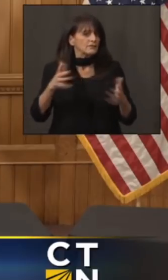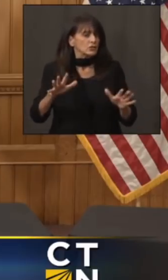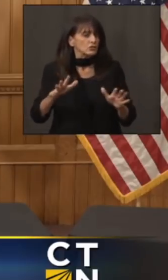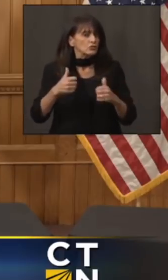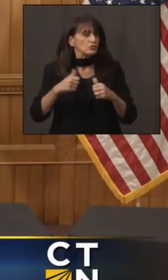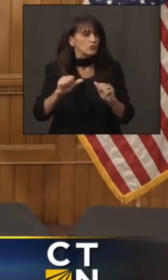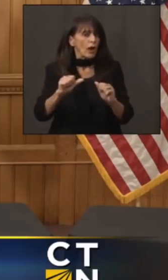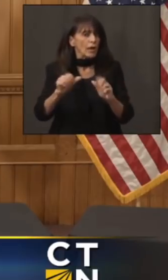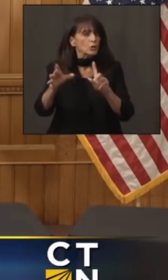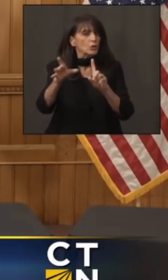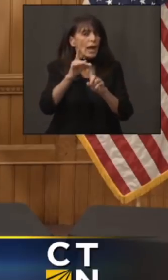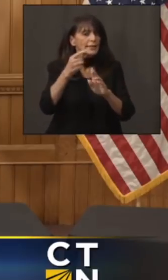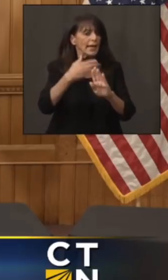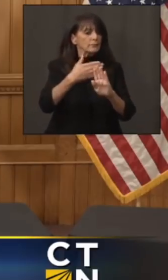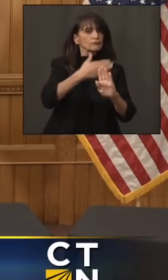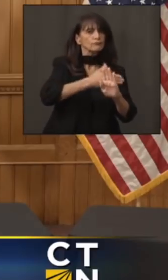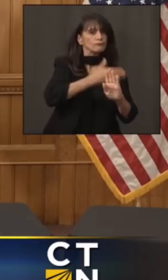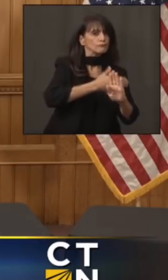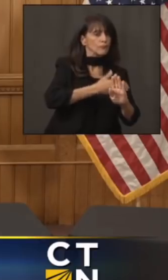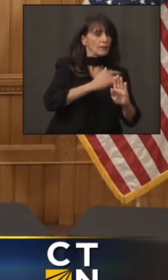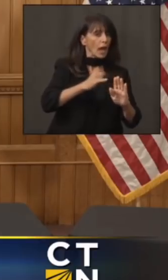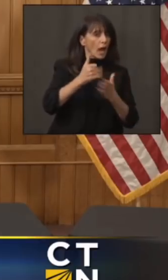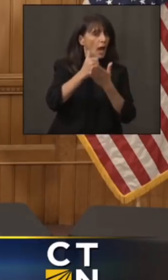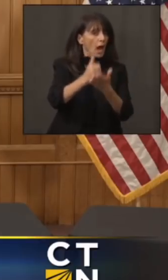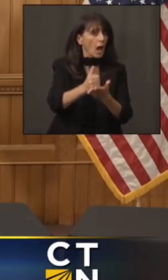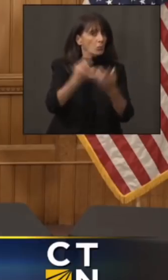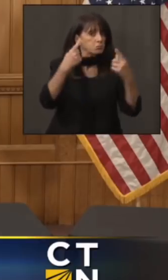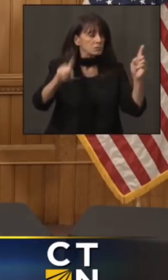of these outbreaks, or how helpful has contact tracing